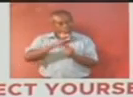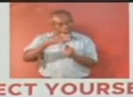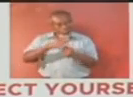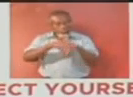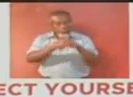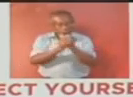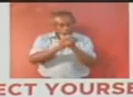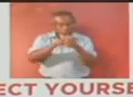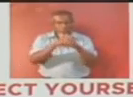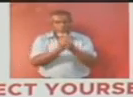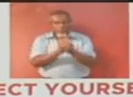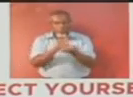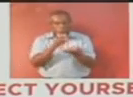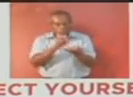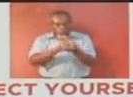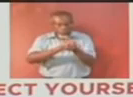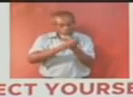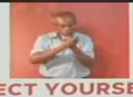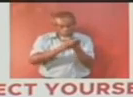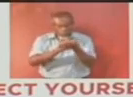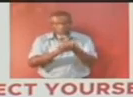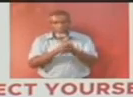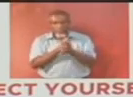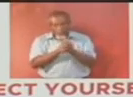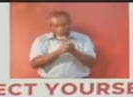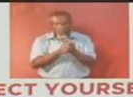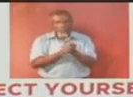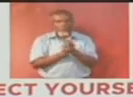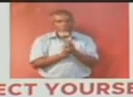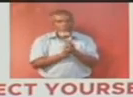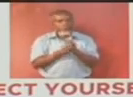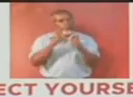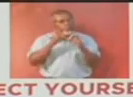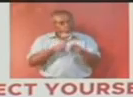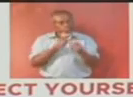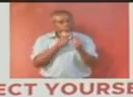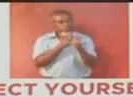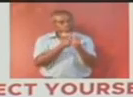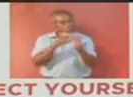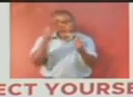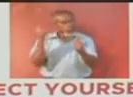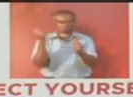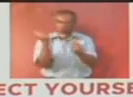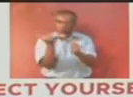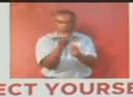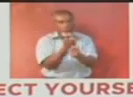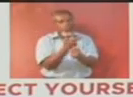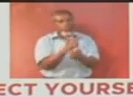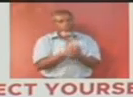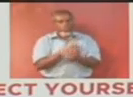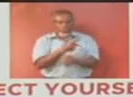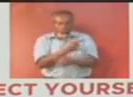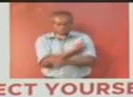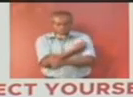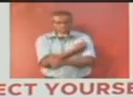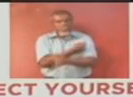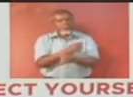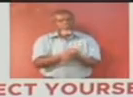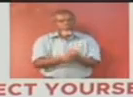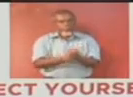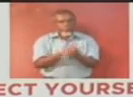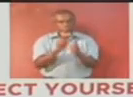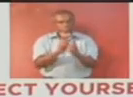need to be employed simultaneously to get the best effect out of both the vaccine rollout and the public health measures